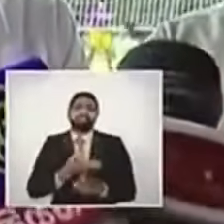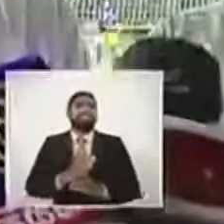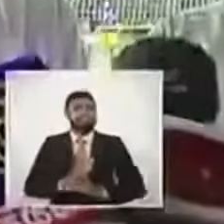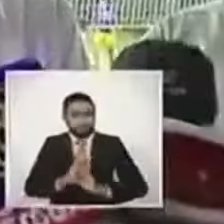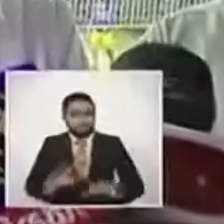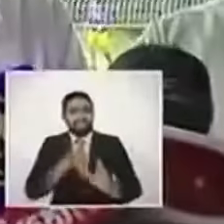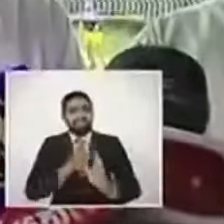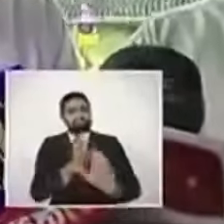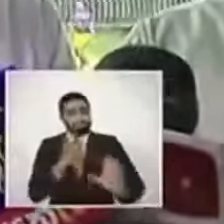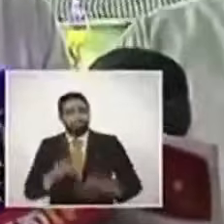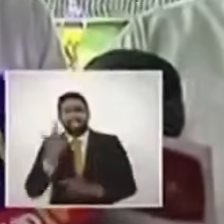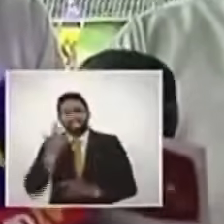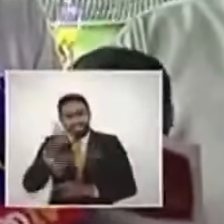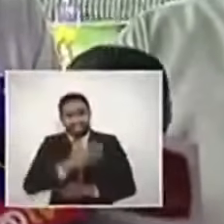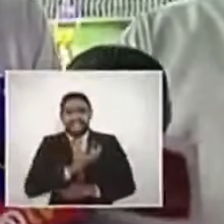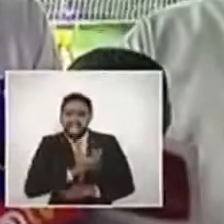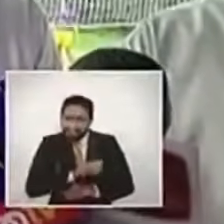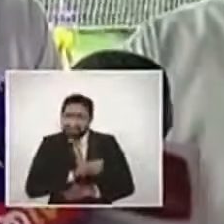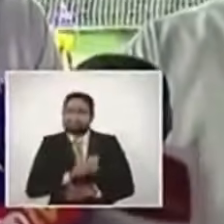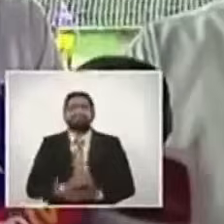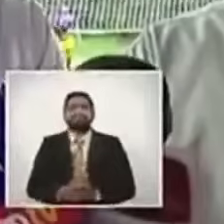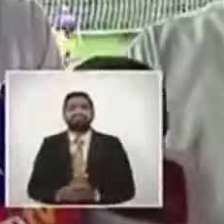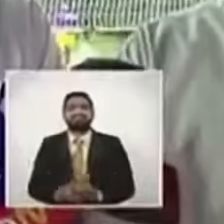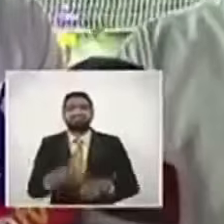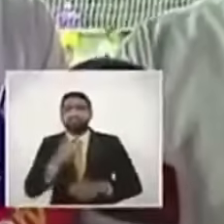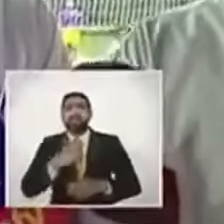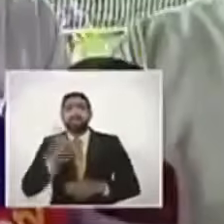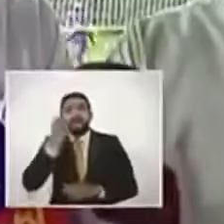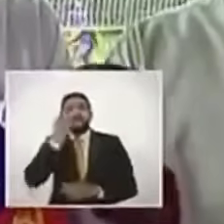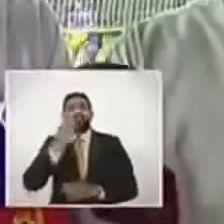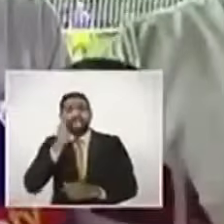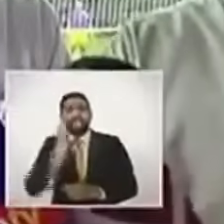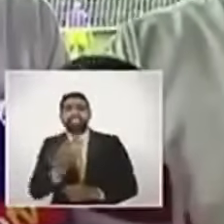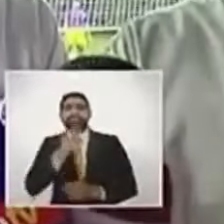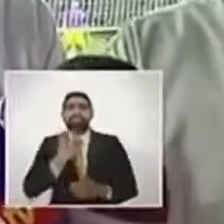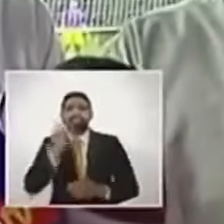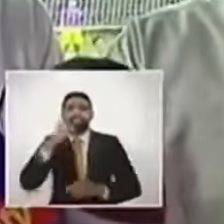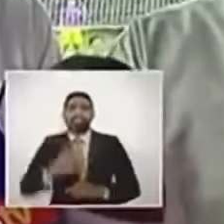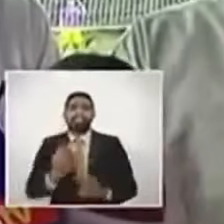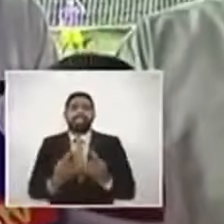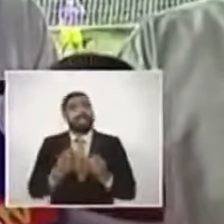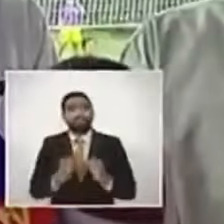creates a fuel shortage in the country. The situation will become back to normal in 2 to 3 days.